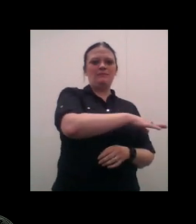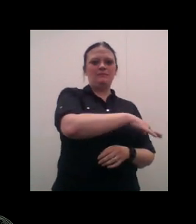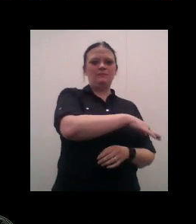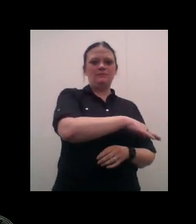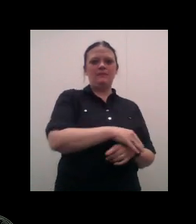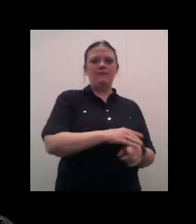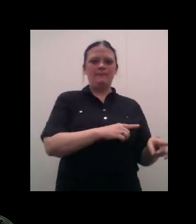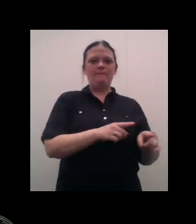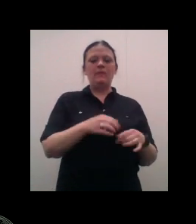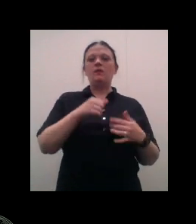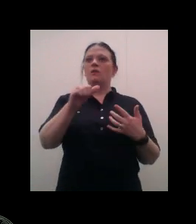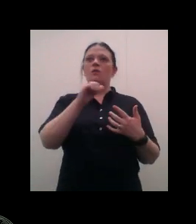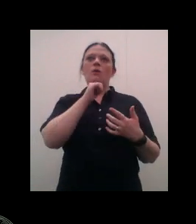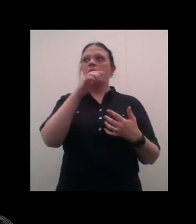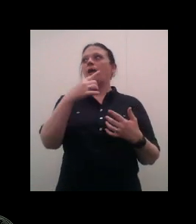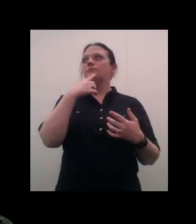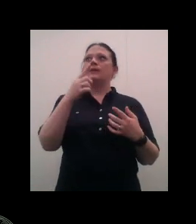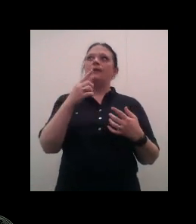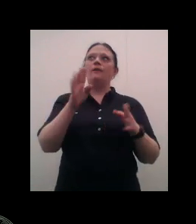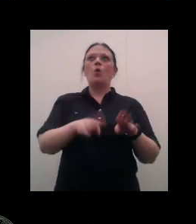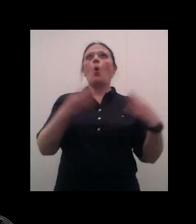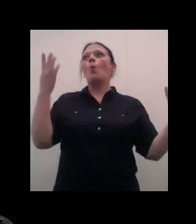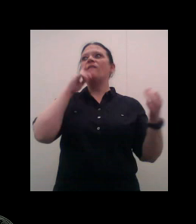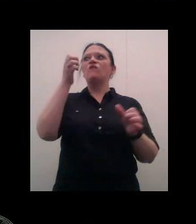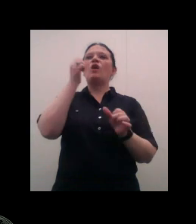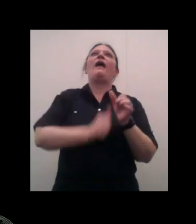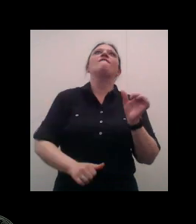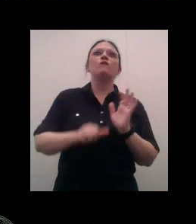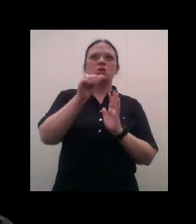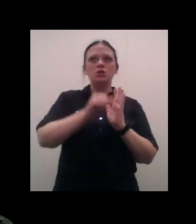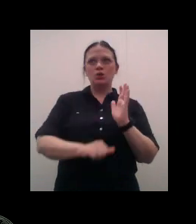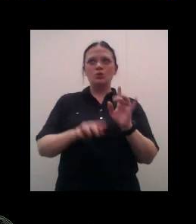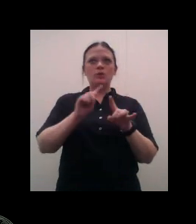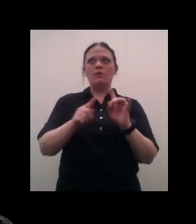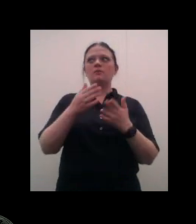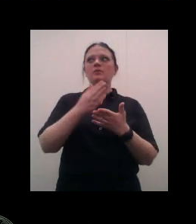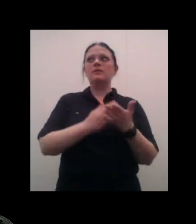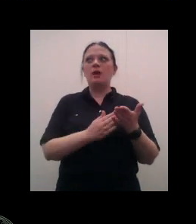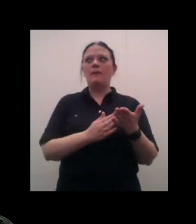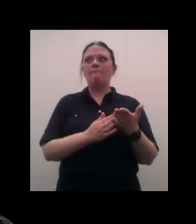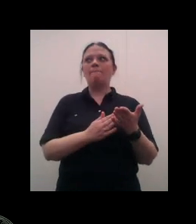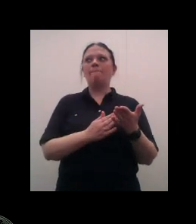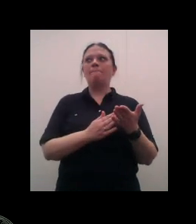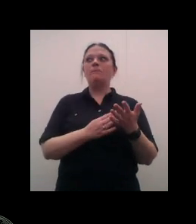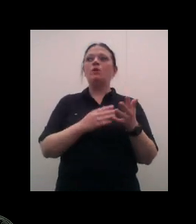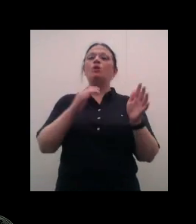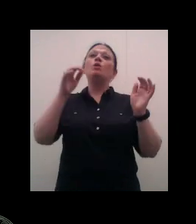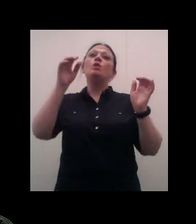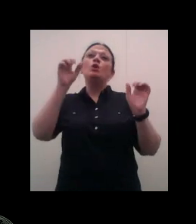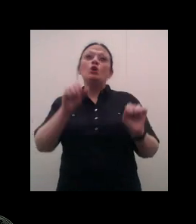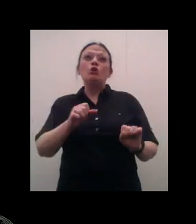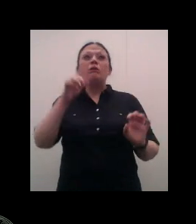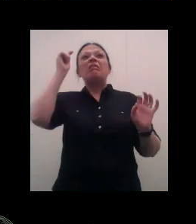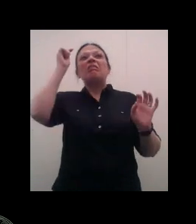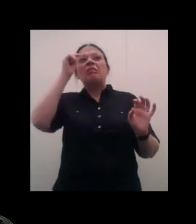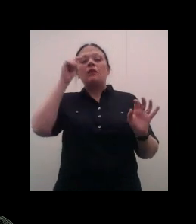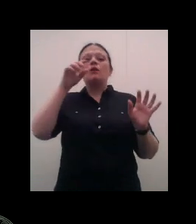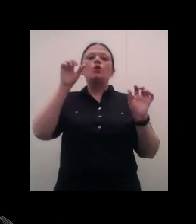about going and opening for every elective surgery, but there are some elective surgeries that could theoretically be